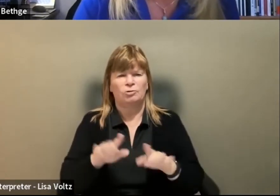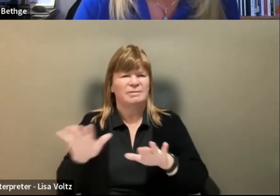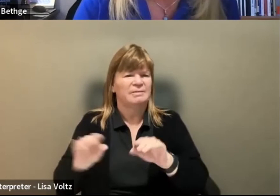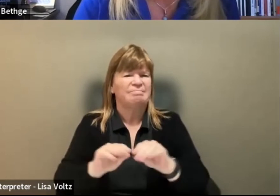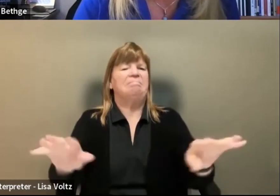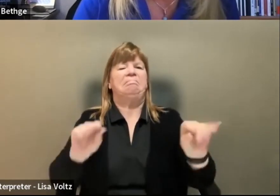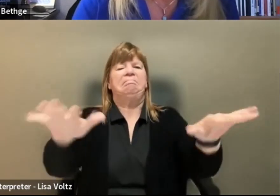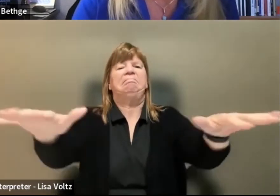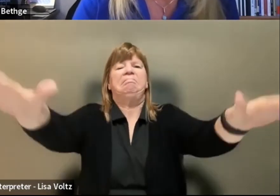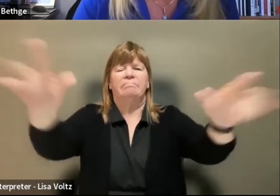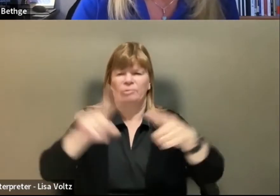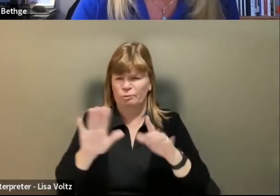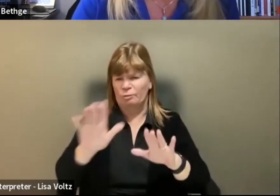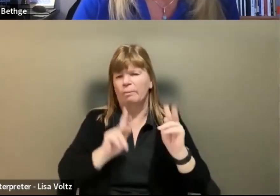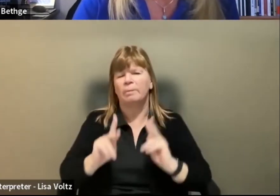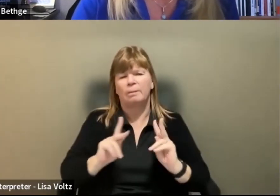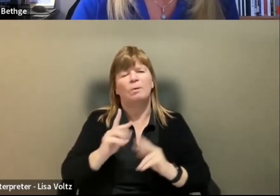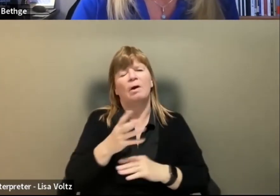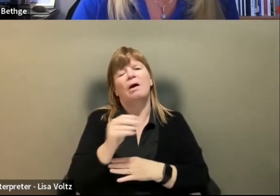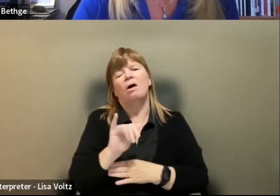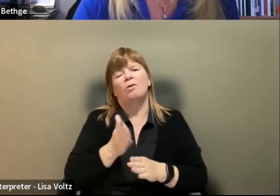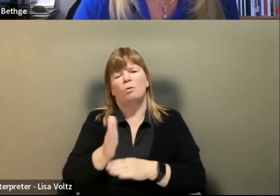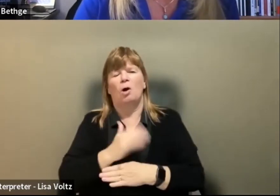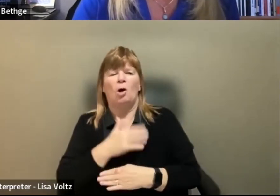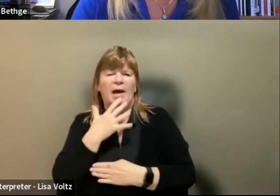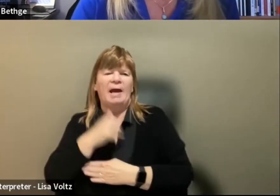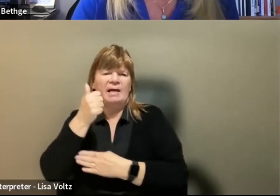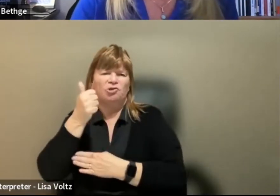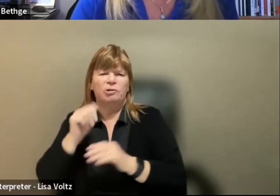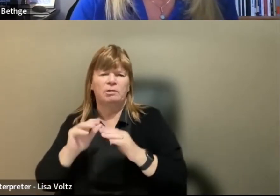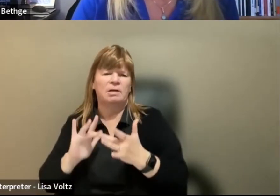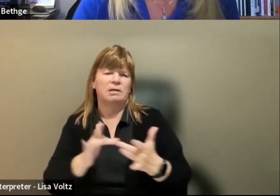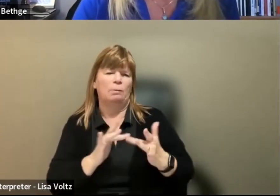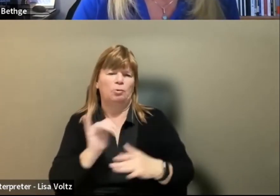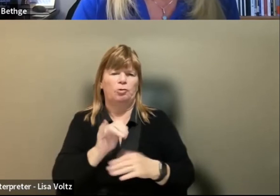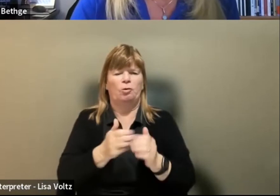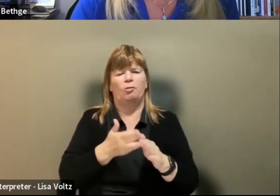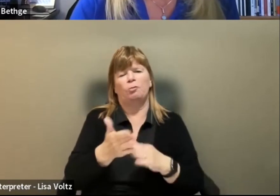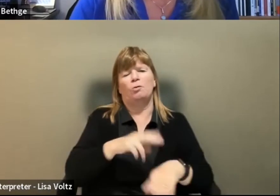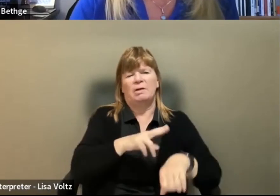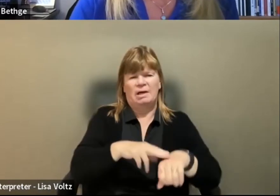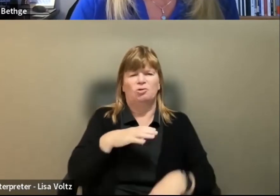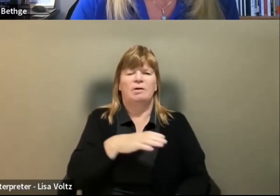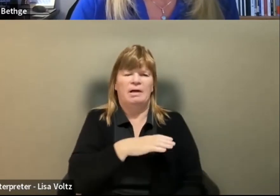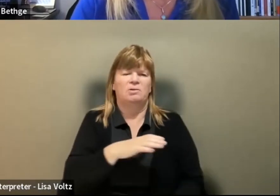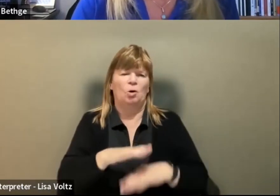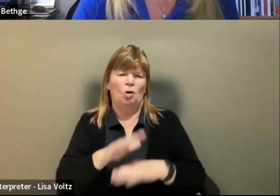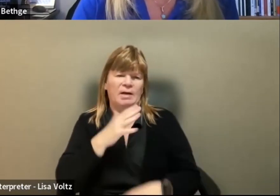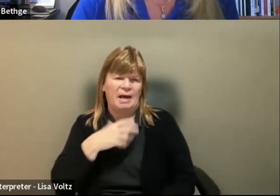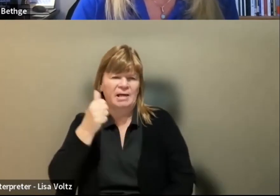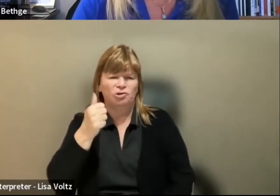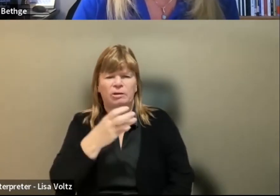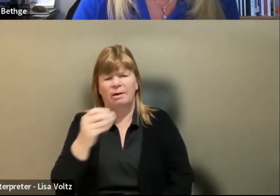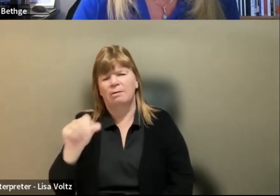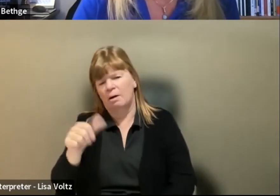to their stakeholders. We also go through our aging network, also through the National Council on Aging and others. And